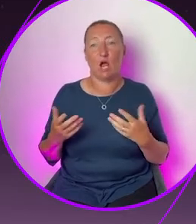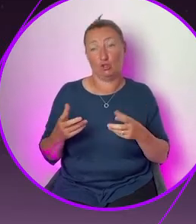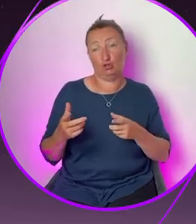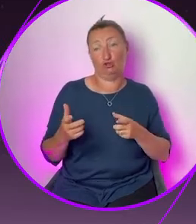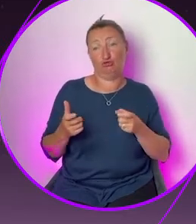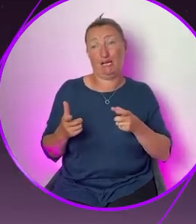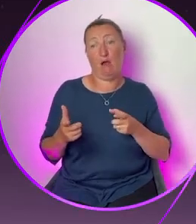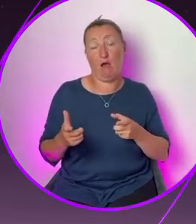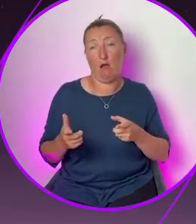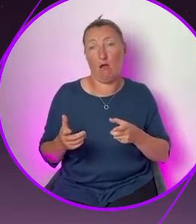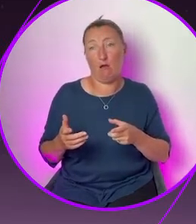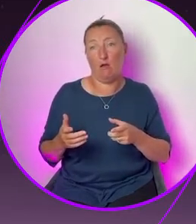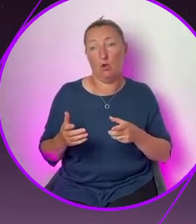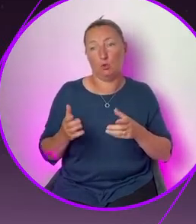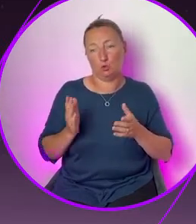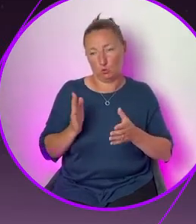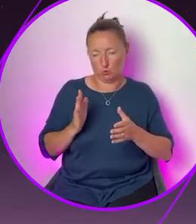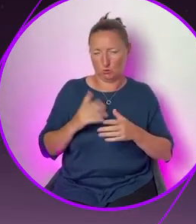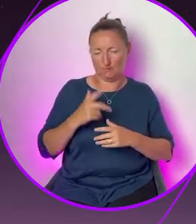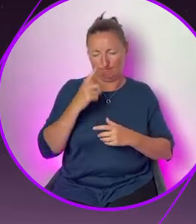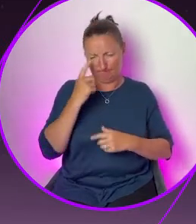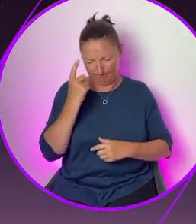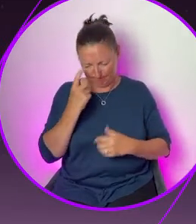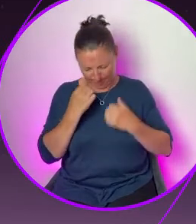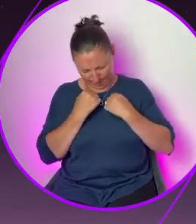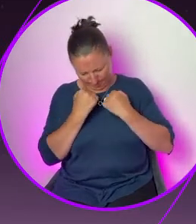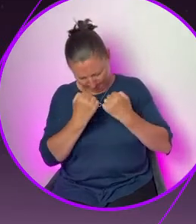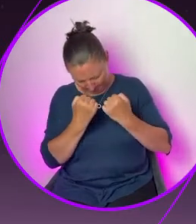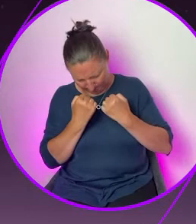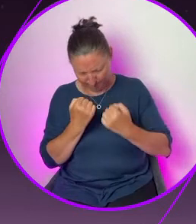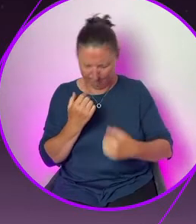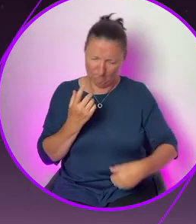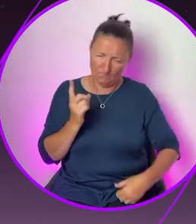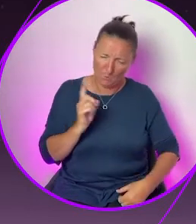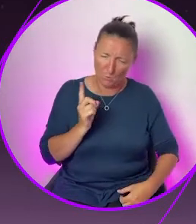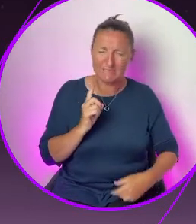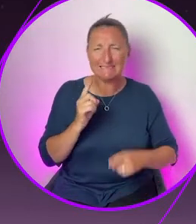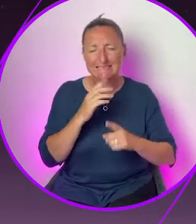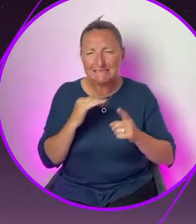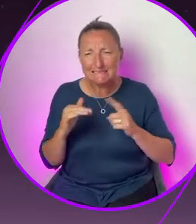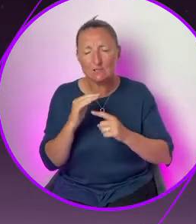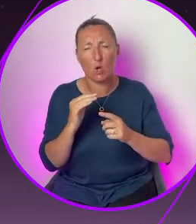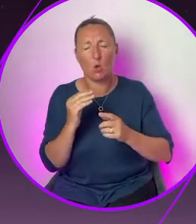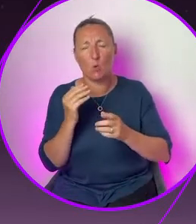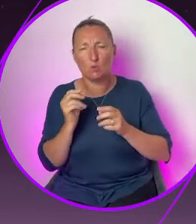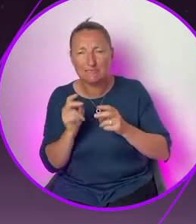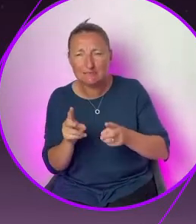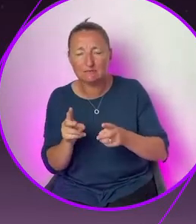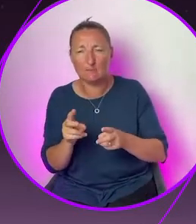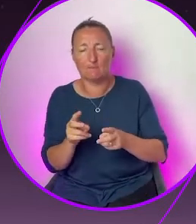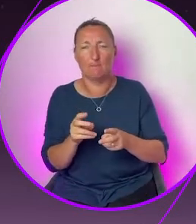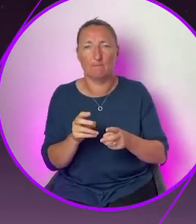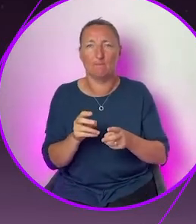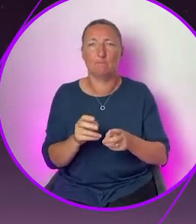trigger to really think about what this ecosystem is and how it should be organized.